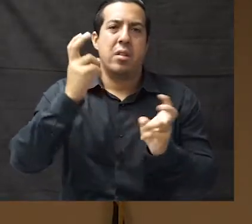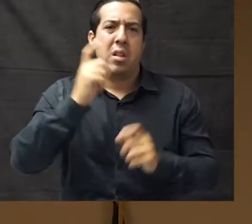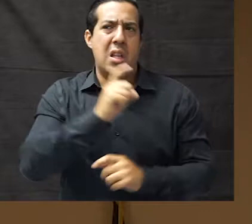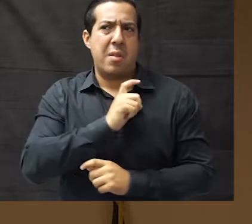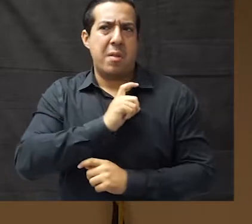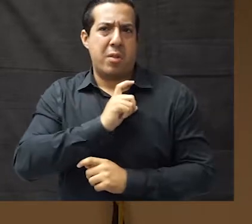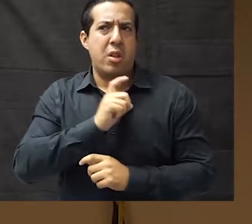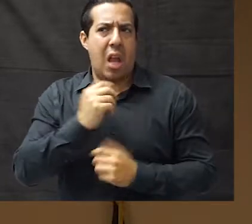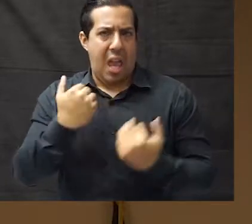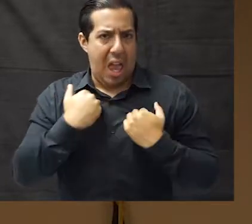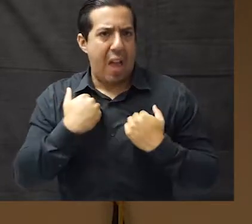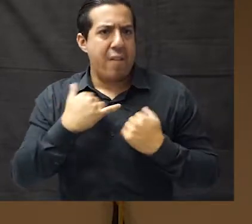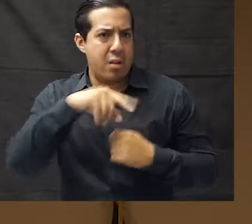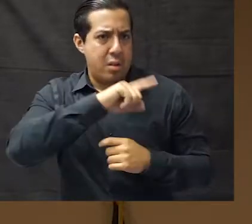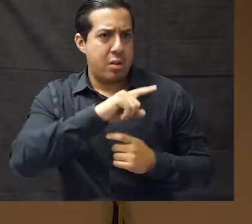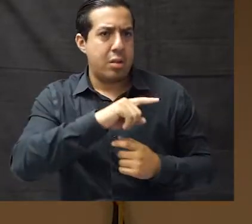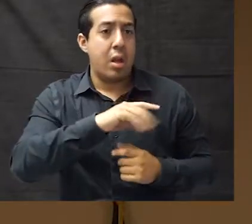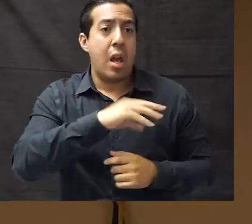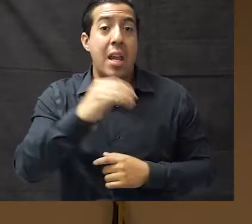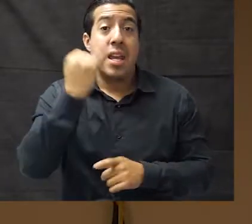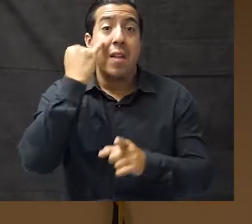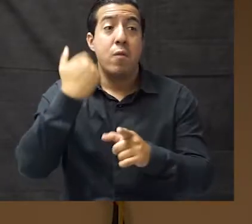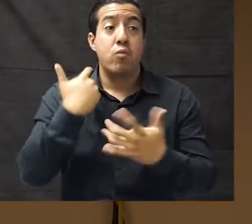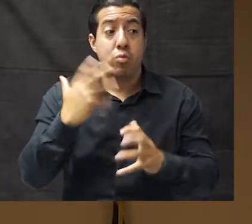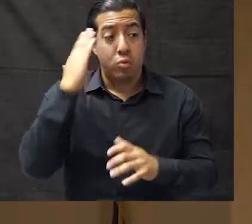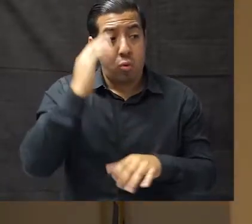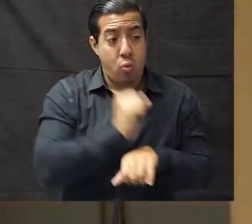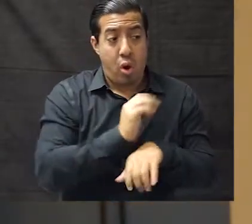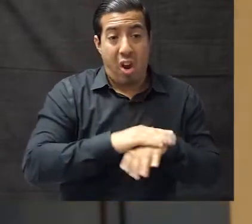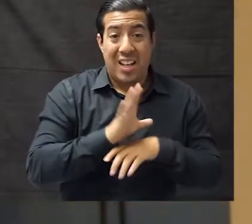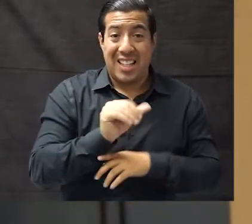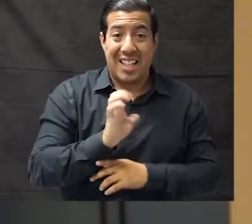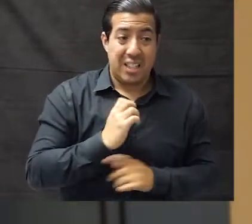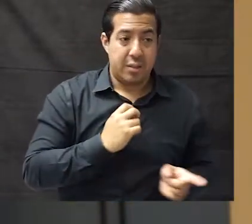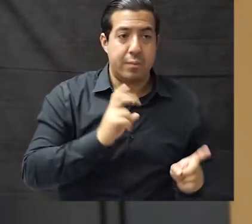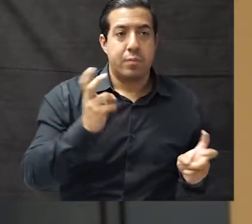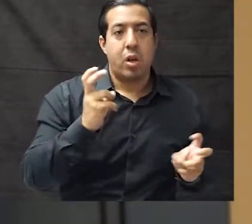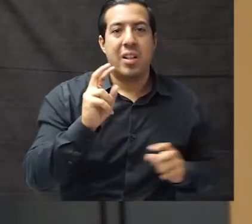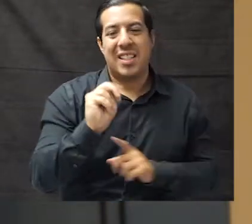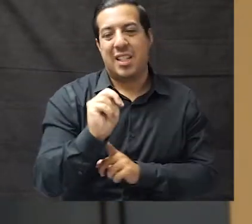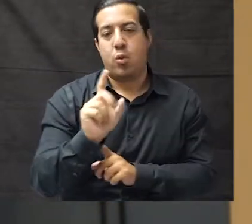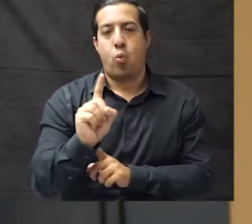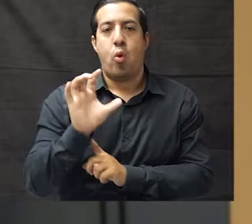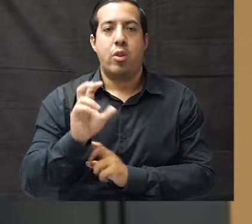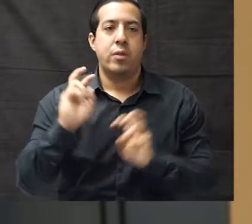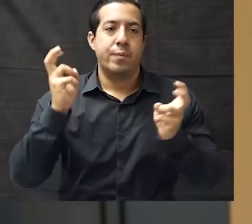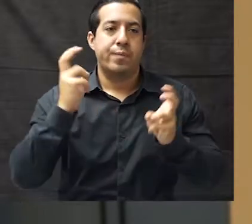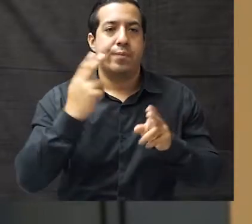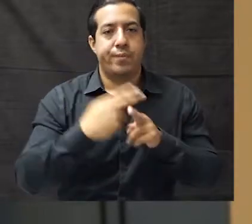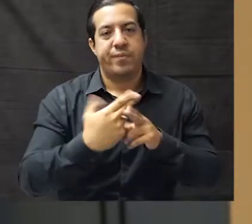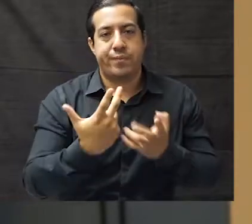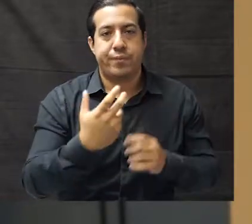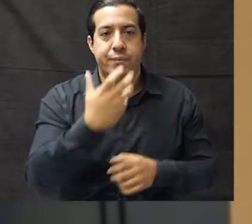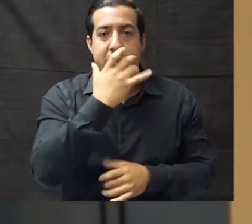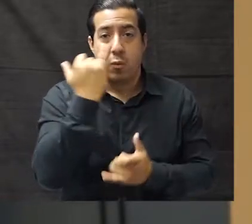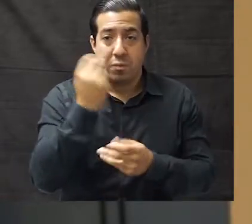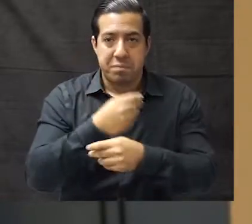What's the difference? The more filtration. The question is, what's the difference? The N100 has more filtration. It's more protection.